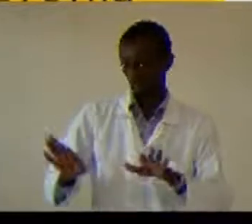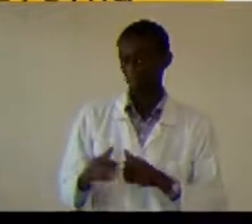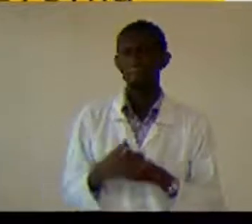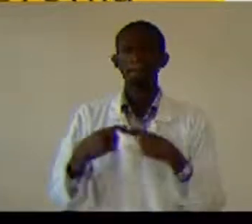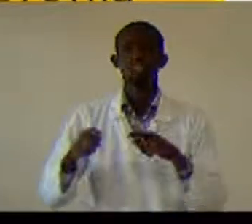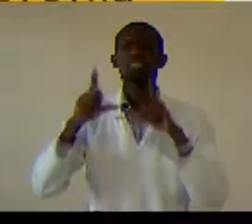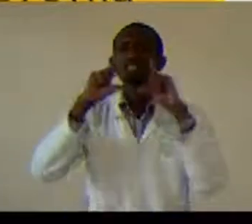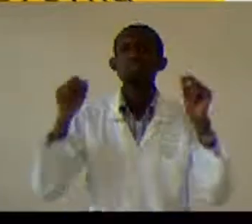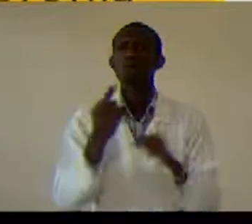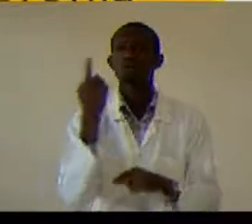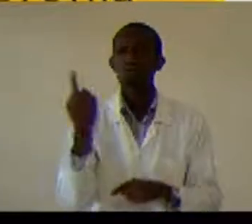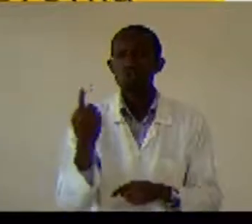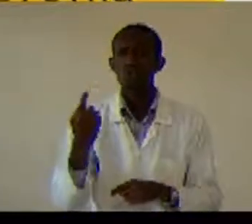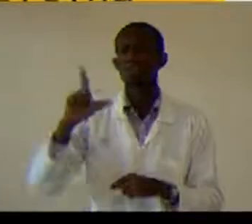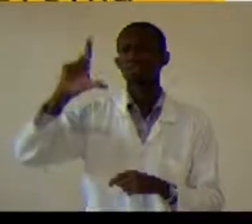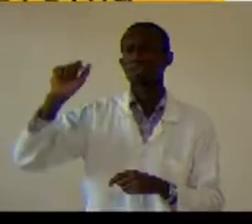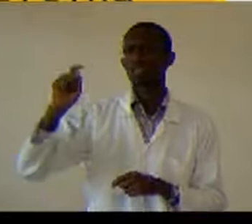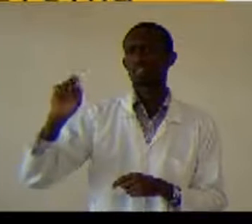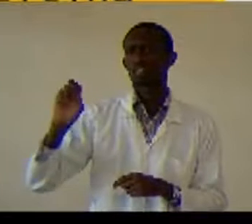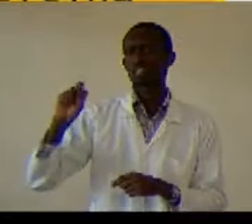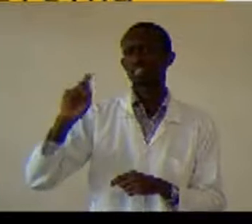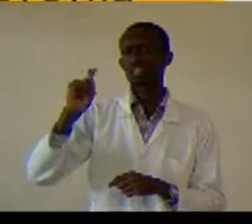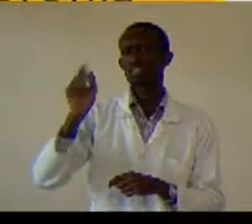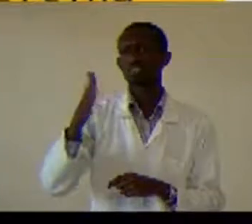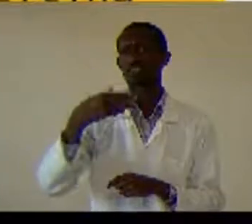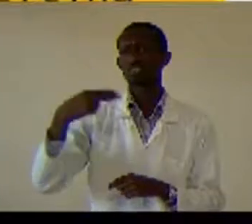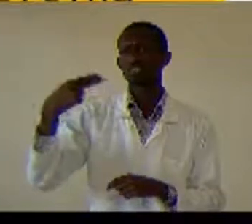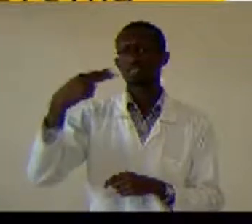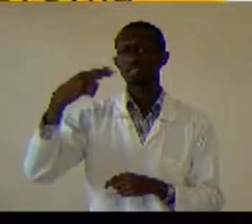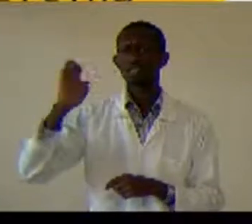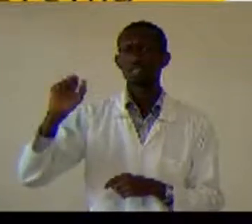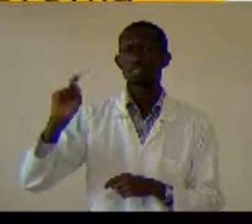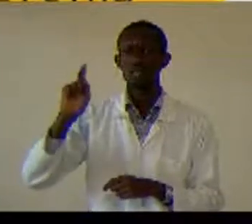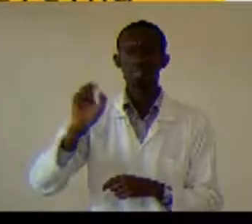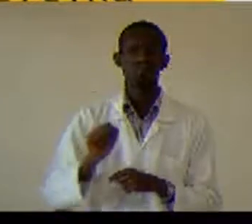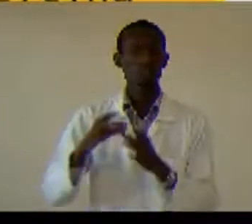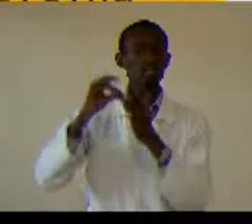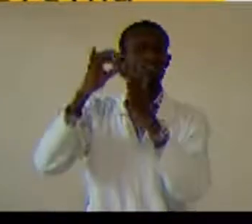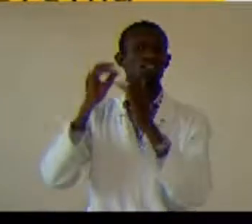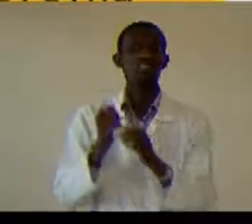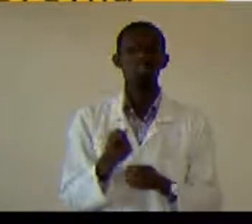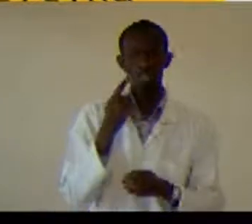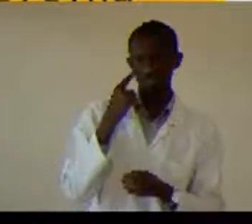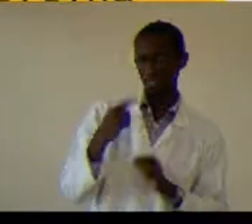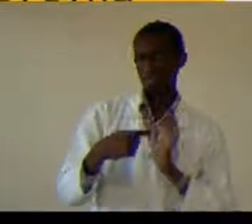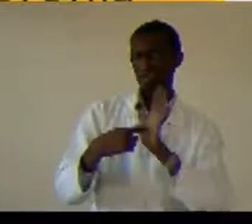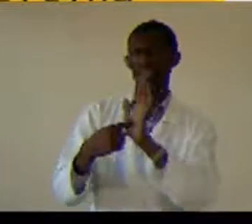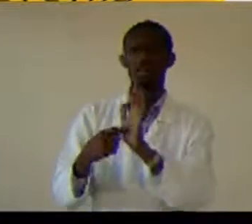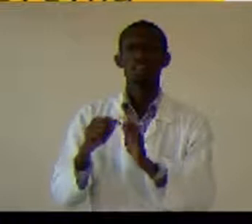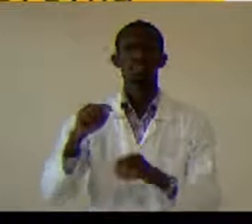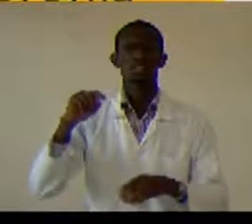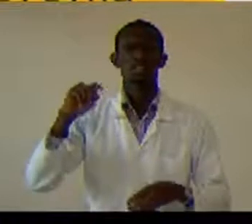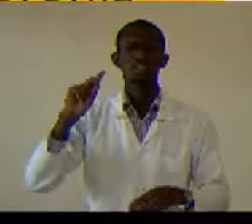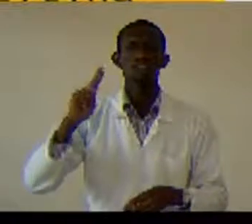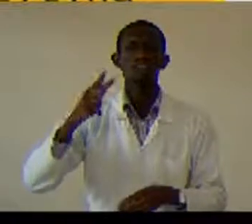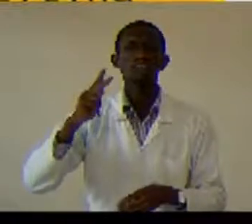specific. And if you remember, I told you, specific refers to how many kilograms? 1